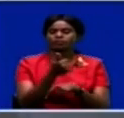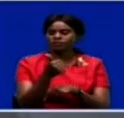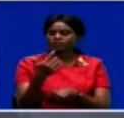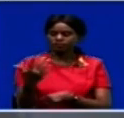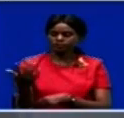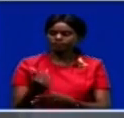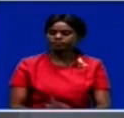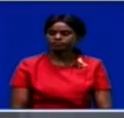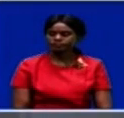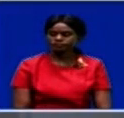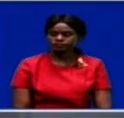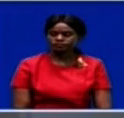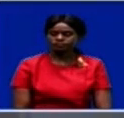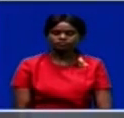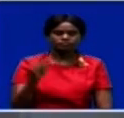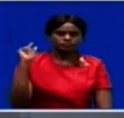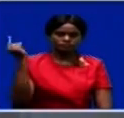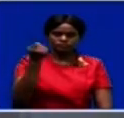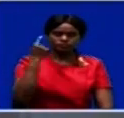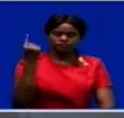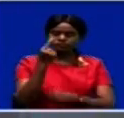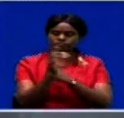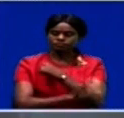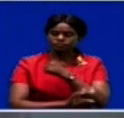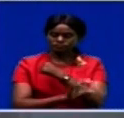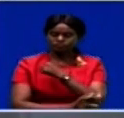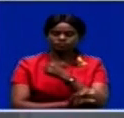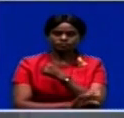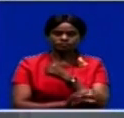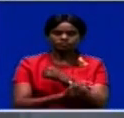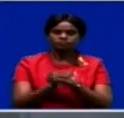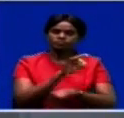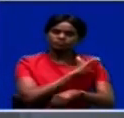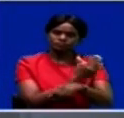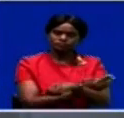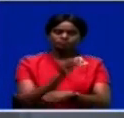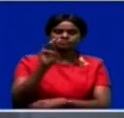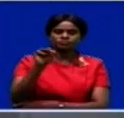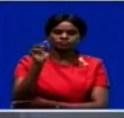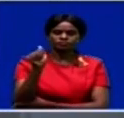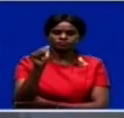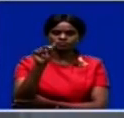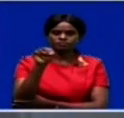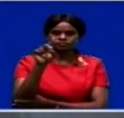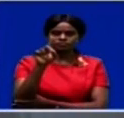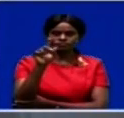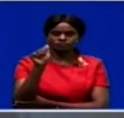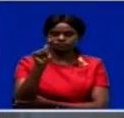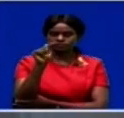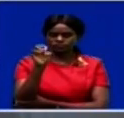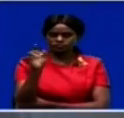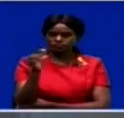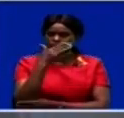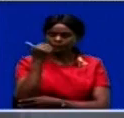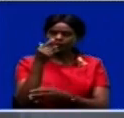TVET institutions across the country that in executing your mandates, there is need to carefully balance